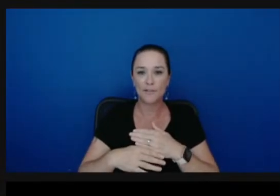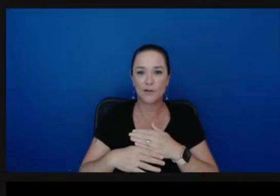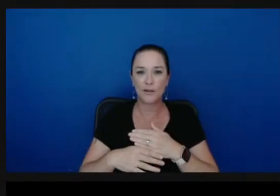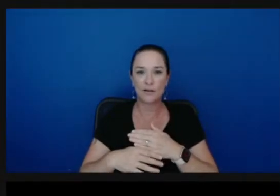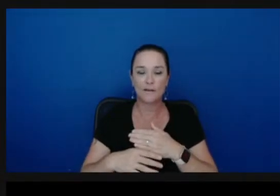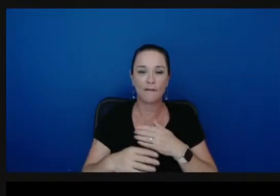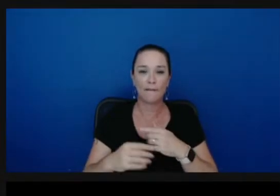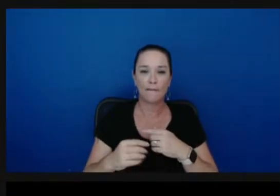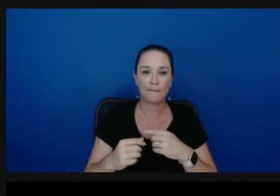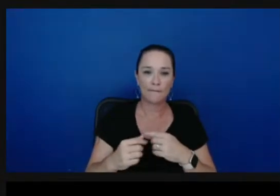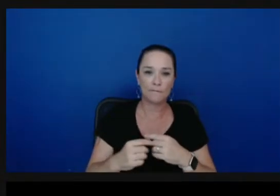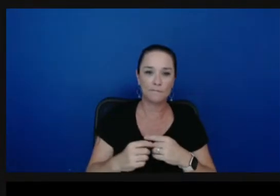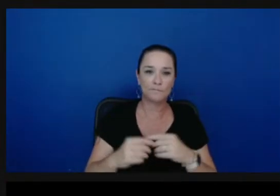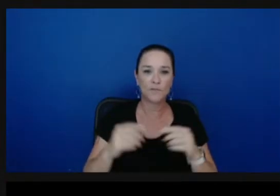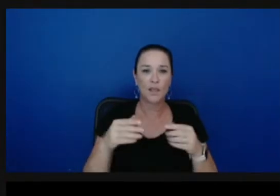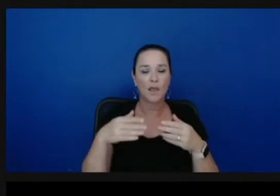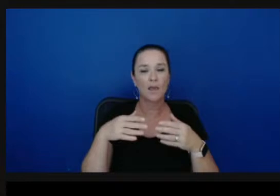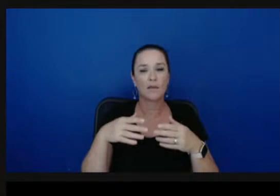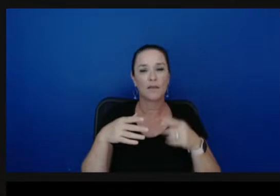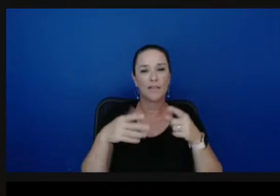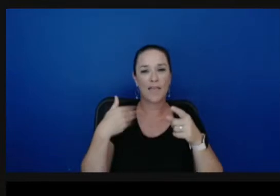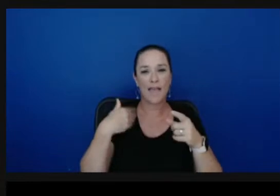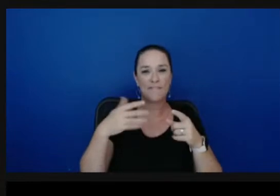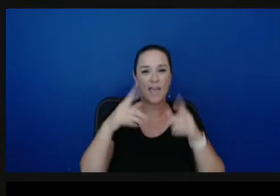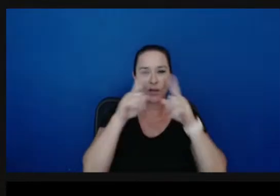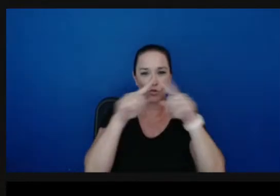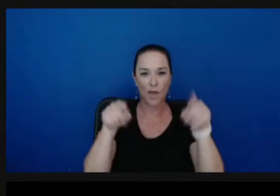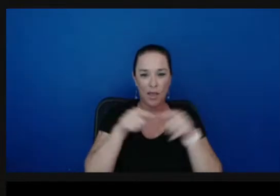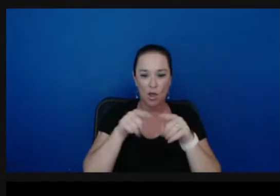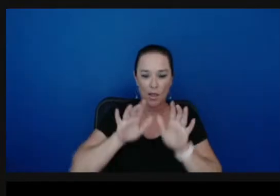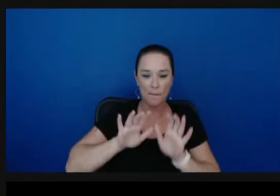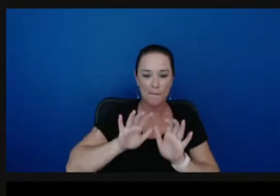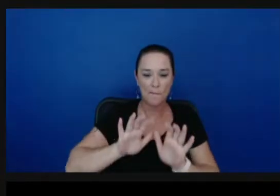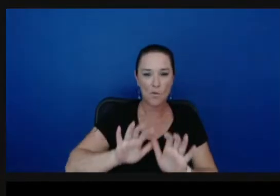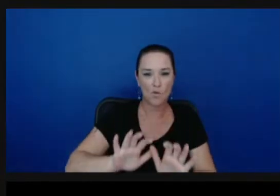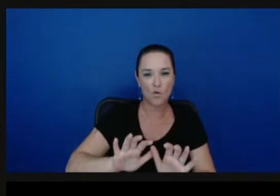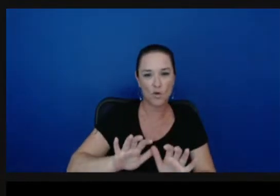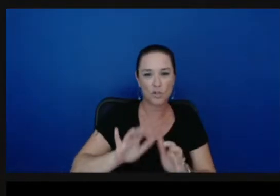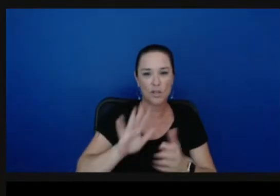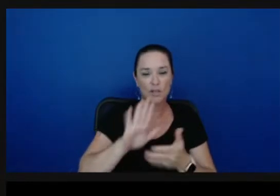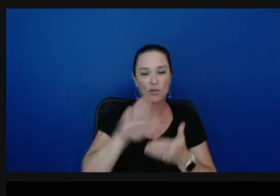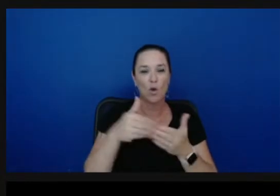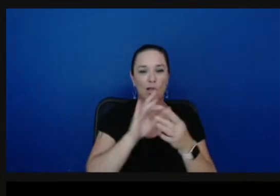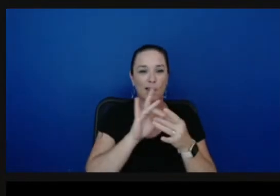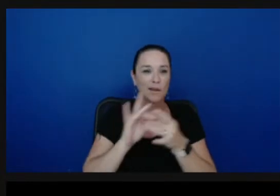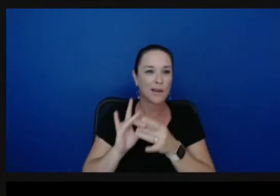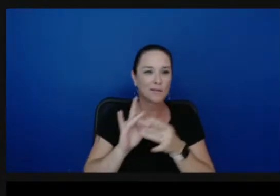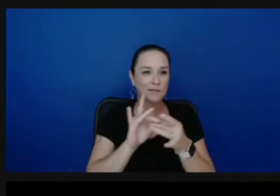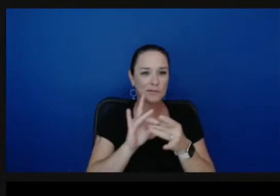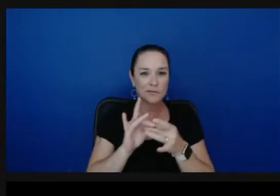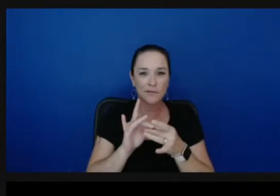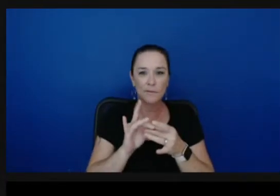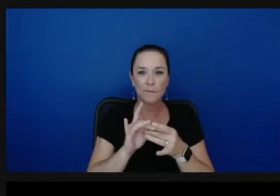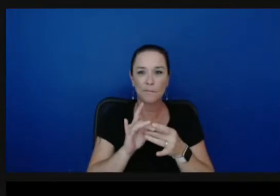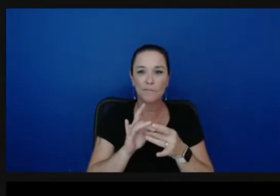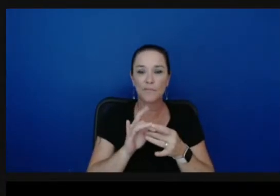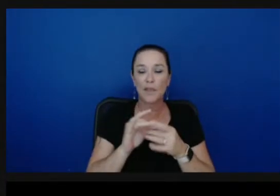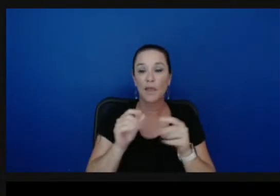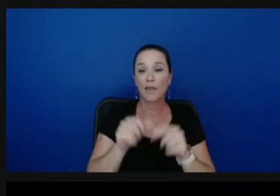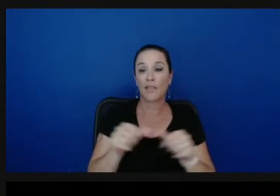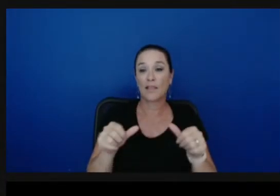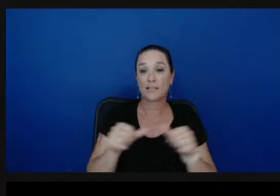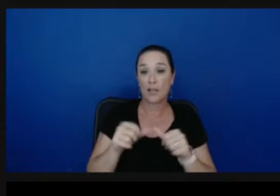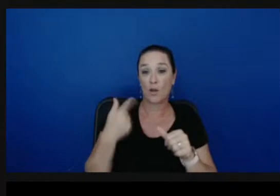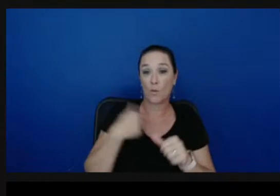movement outboard of the triangle to occur, right? So that's all connected together. And this area of the south flank is one we've